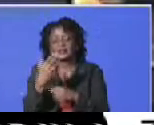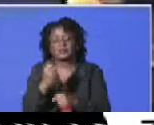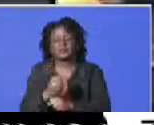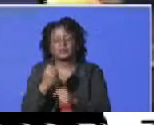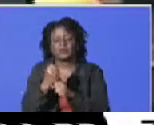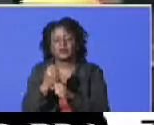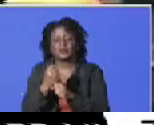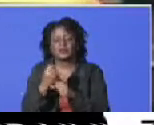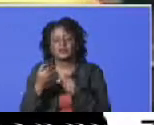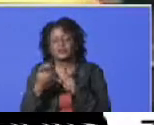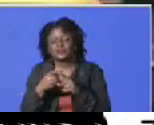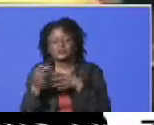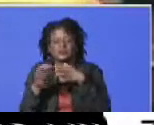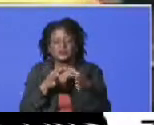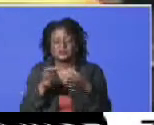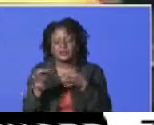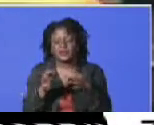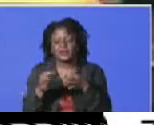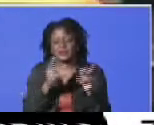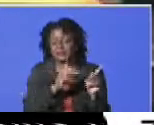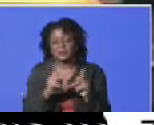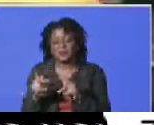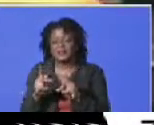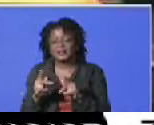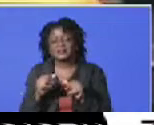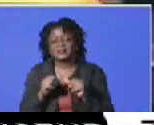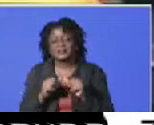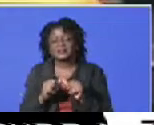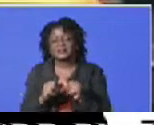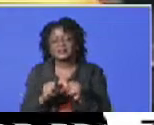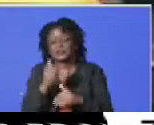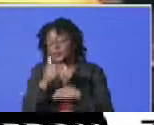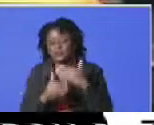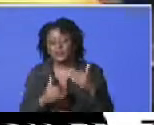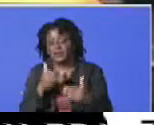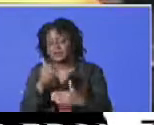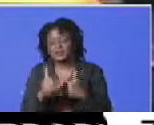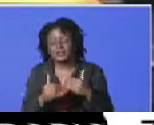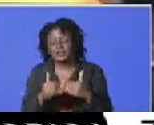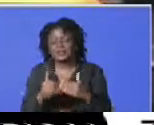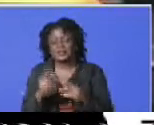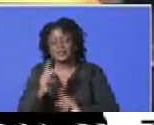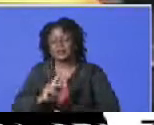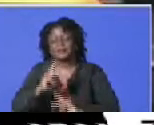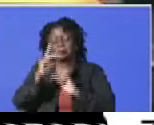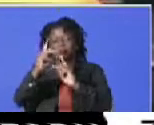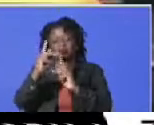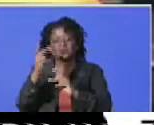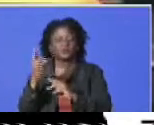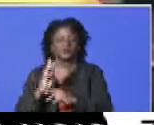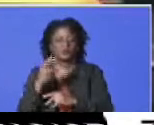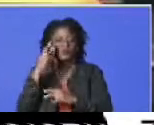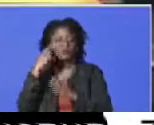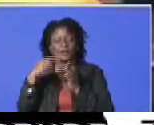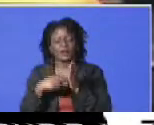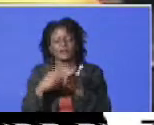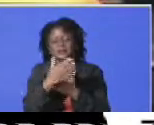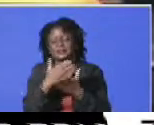intent will still be to process and grant promotions as we recognize that some are long